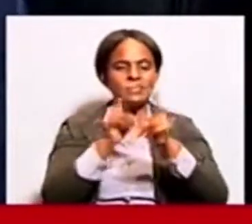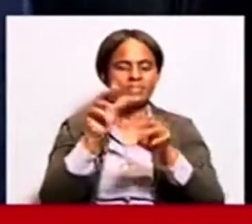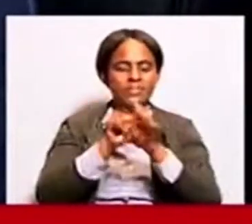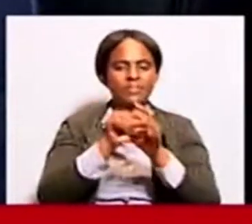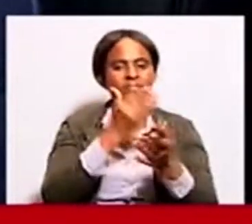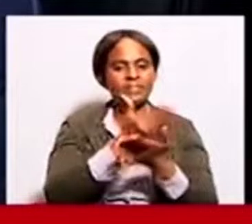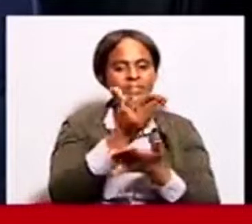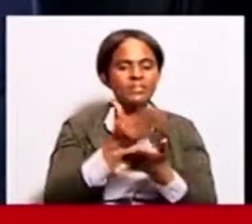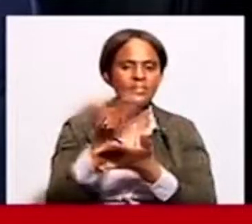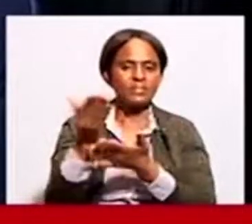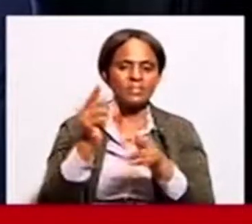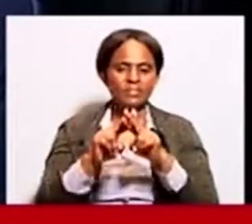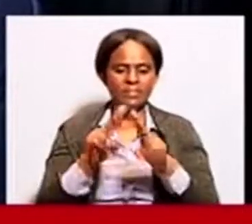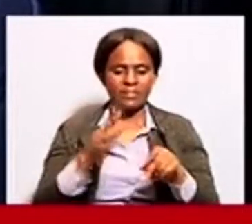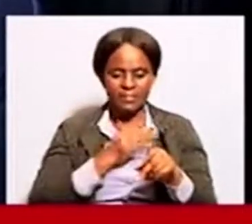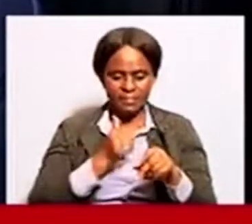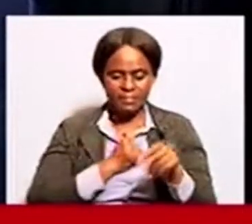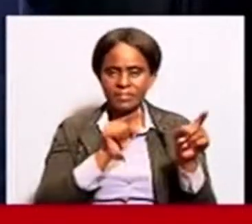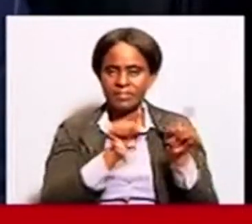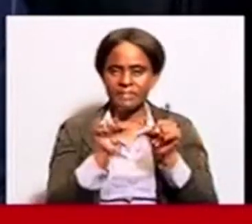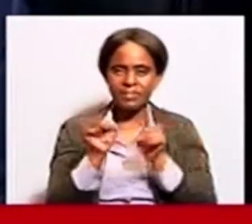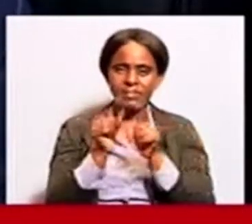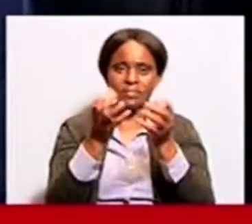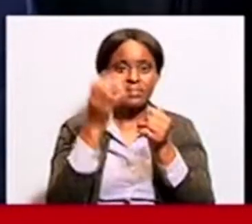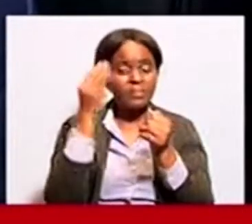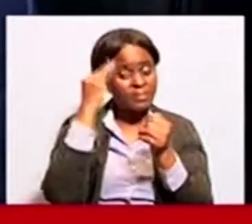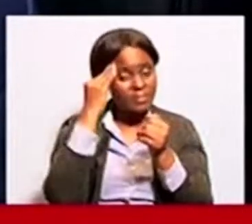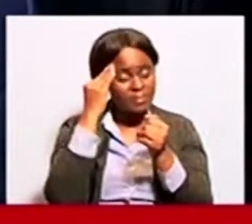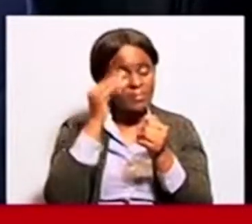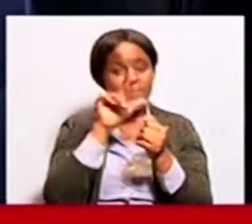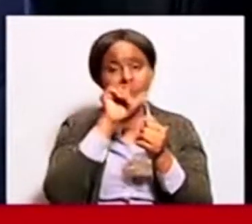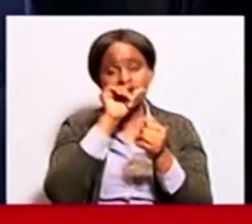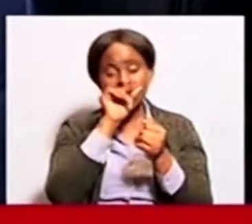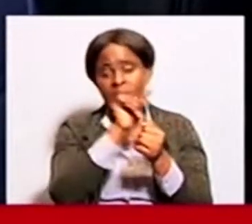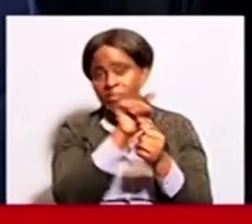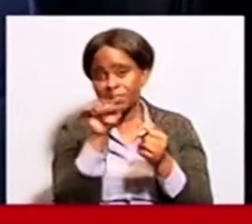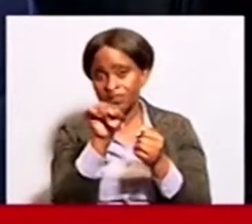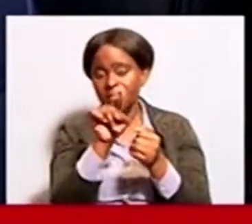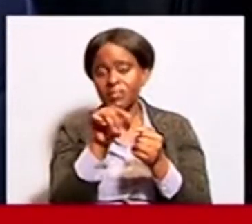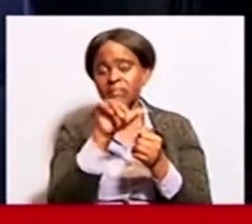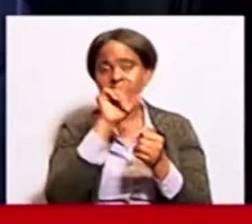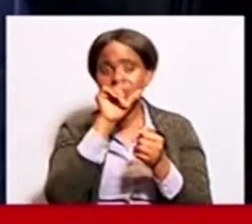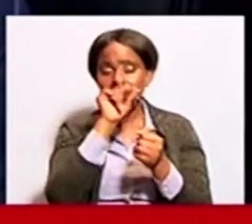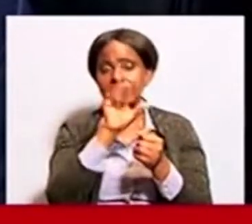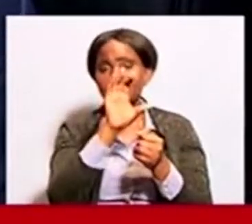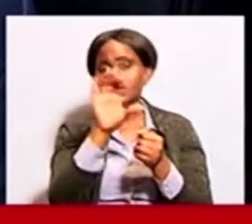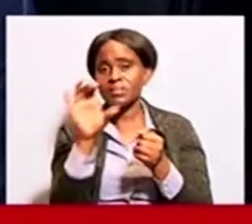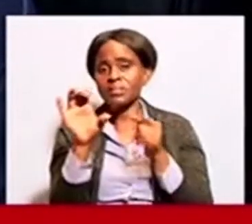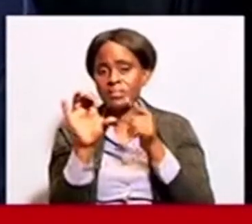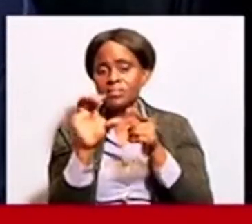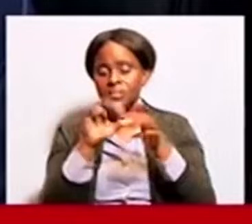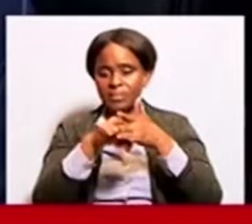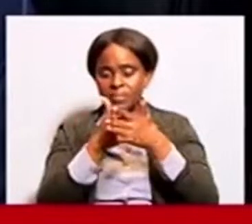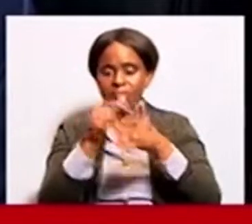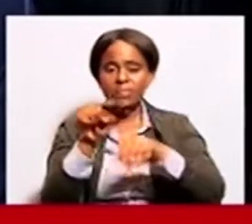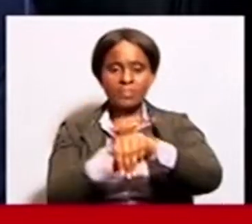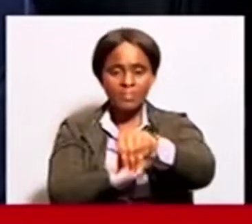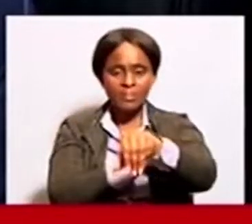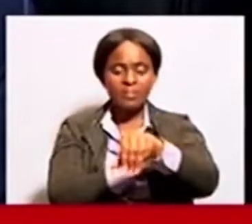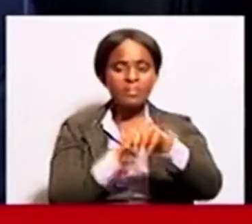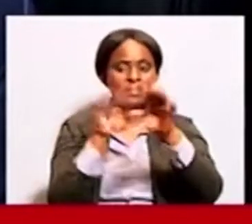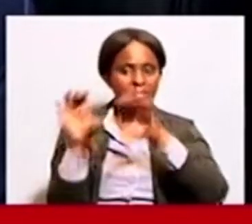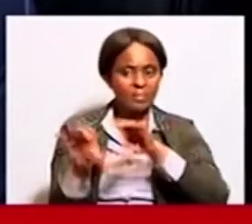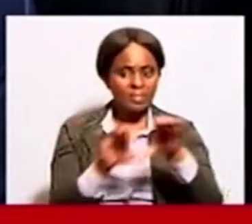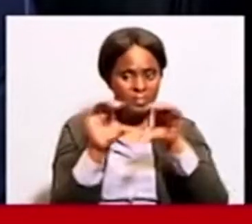Yes. I also want to know, as Livingstone City Council, how long did it